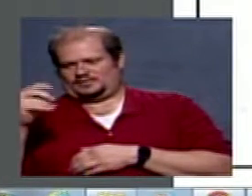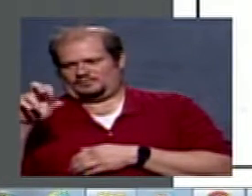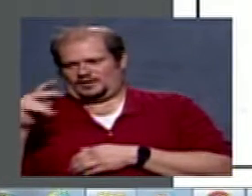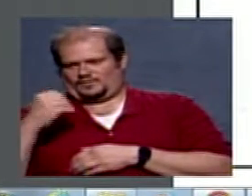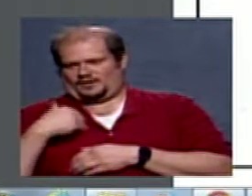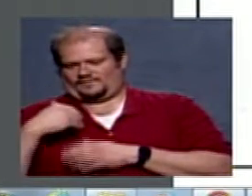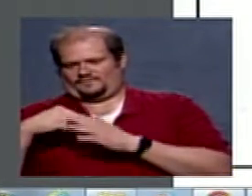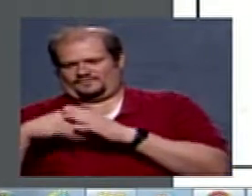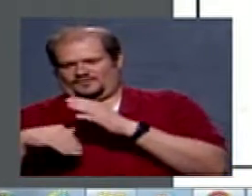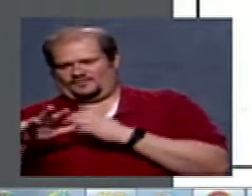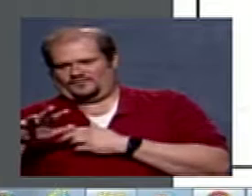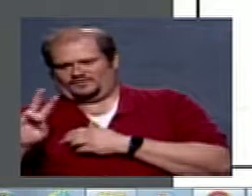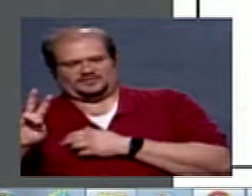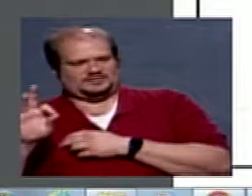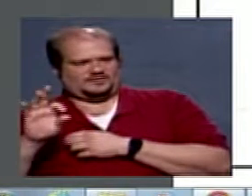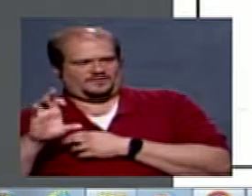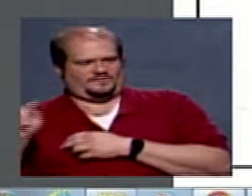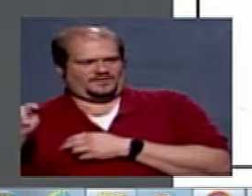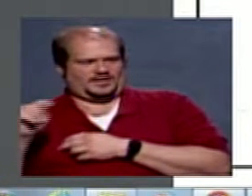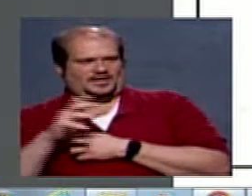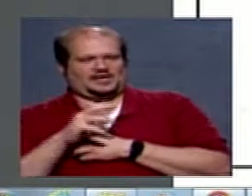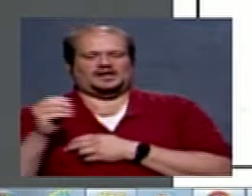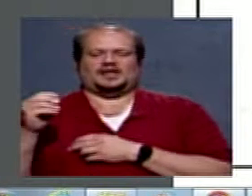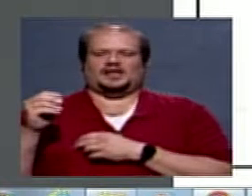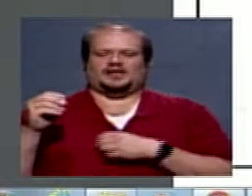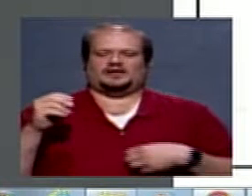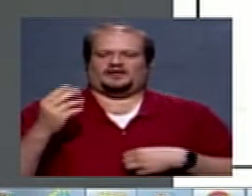under 57 feet and a